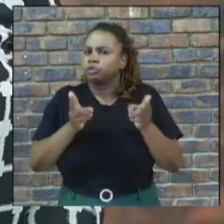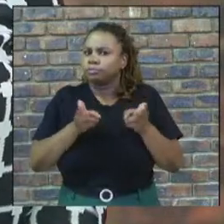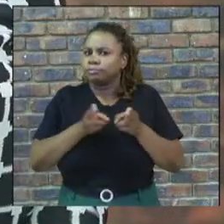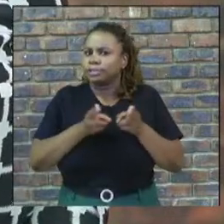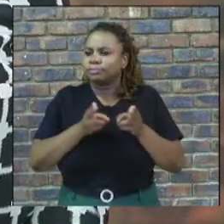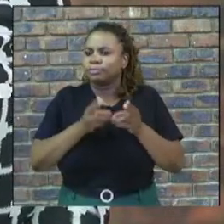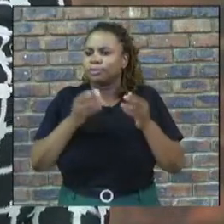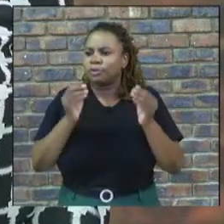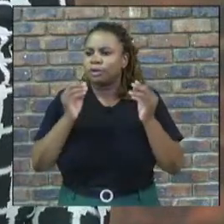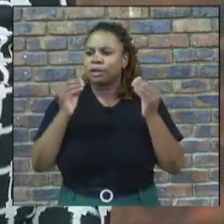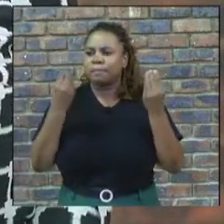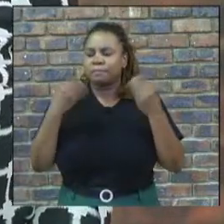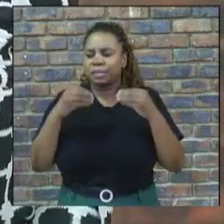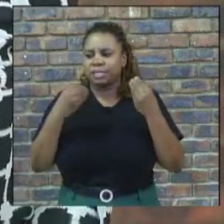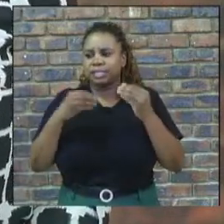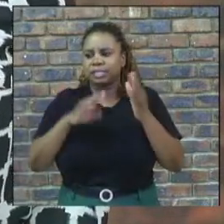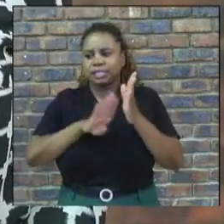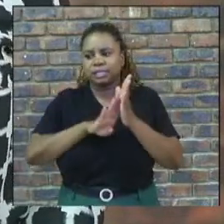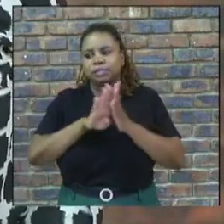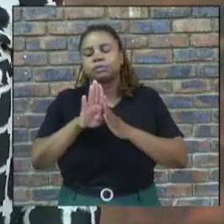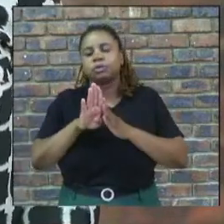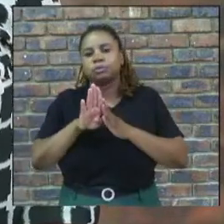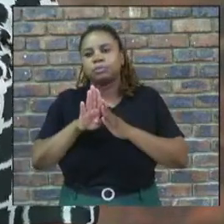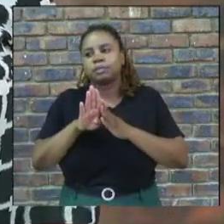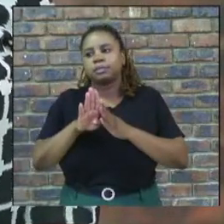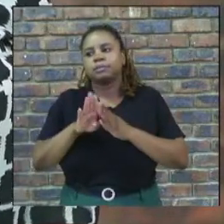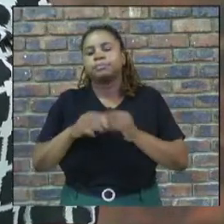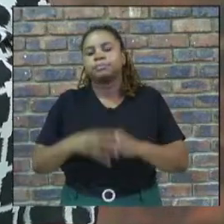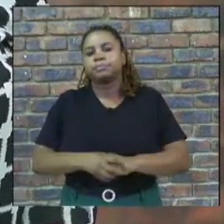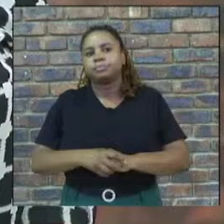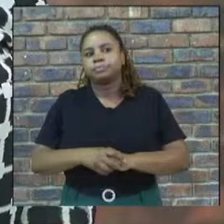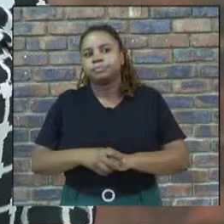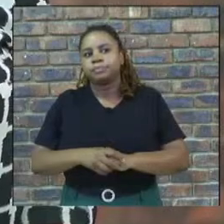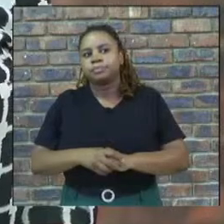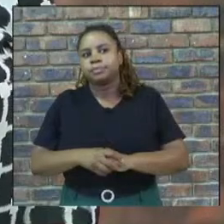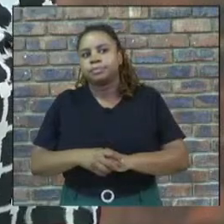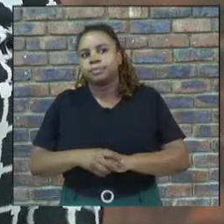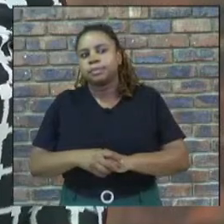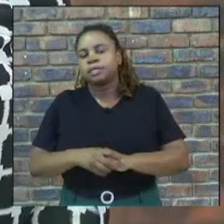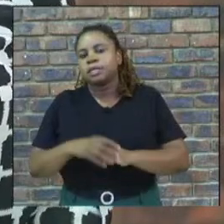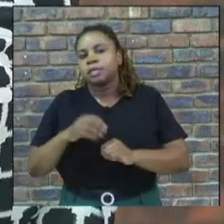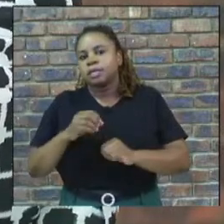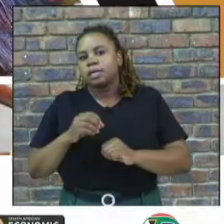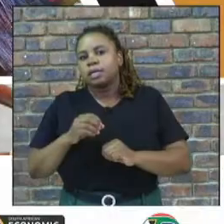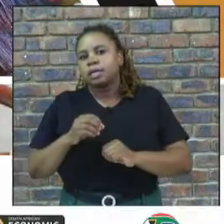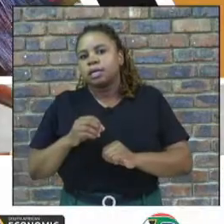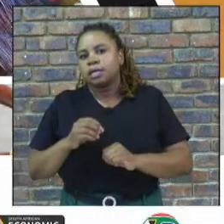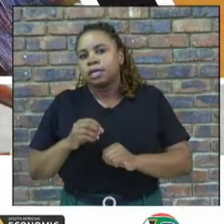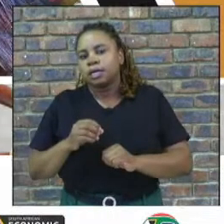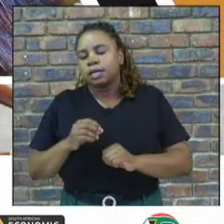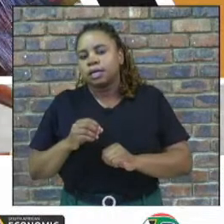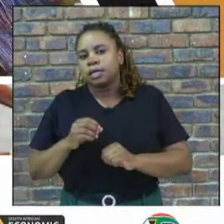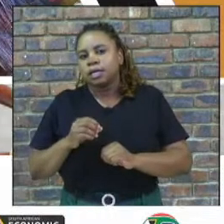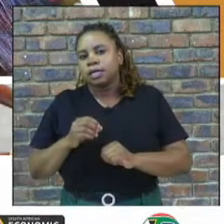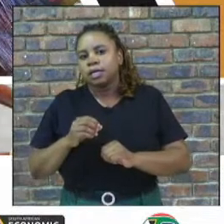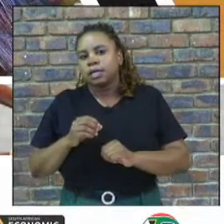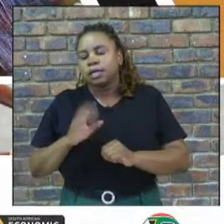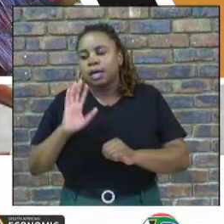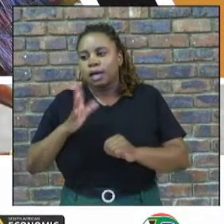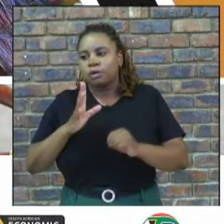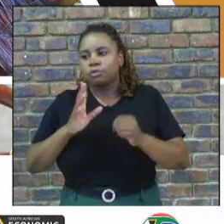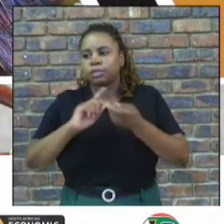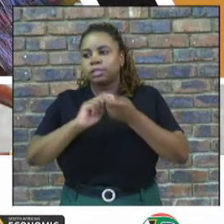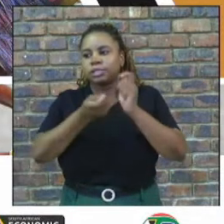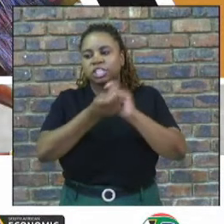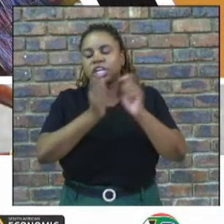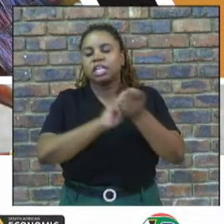the National Small Enterprise Bill, which is amending the existing piece of legislation, the National